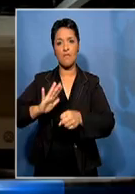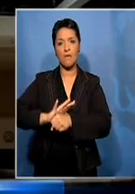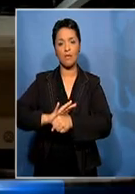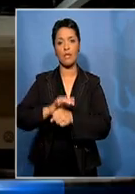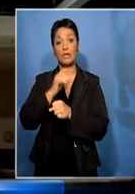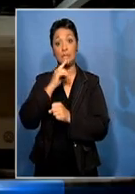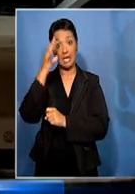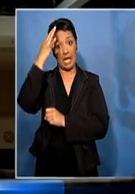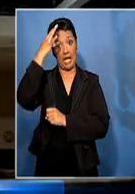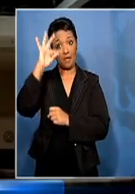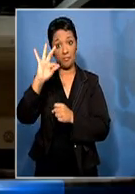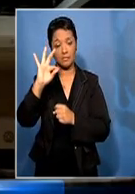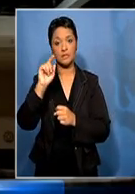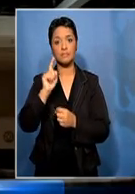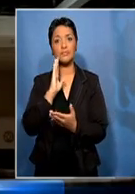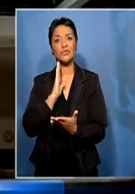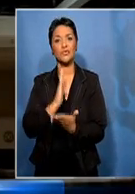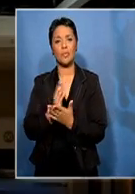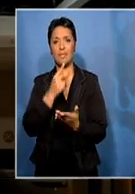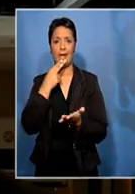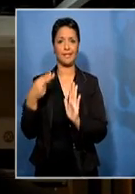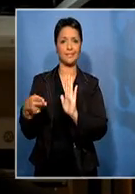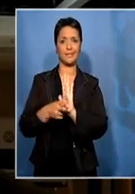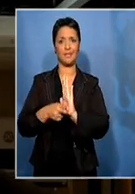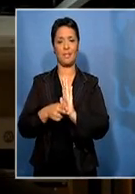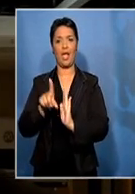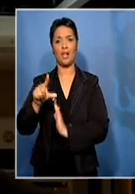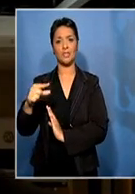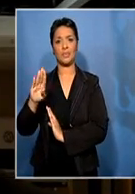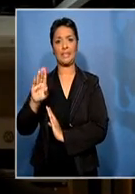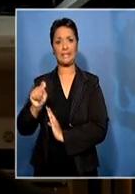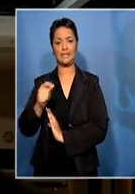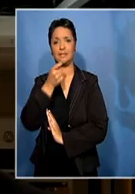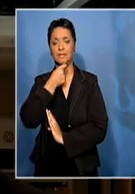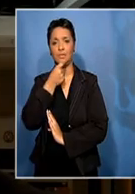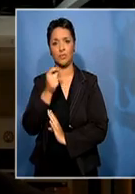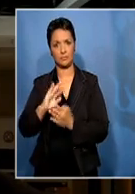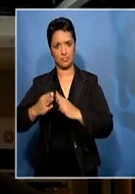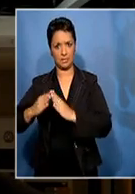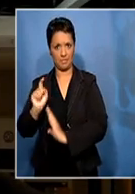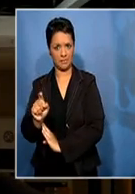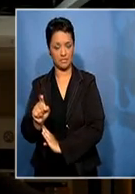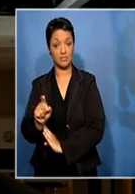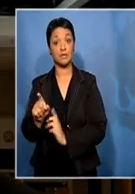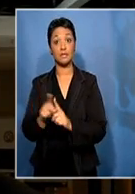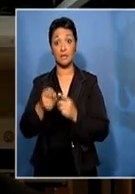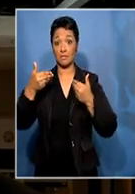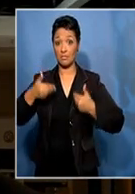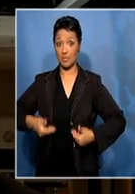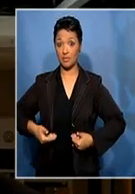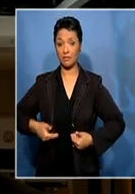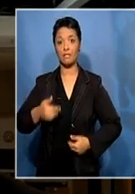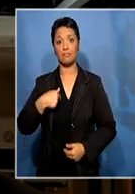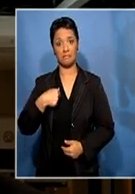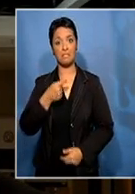It's to encourage governments to stop stigmatizing, to stop violence, to stop criminalizing laws. But it's also to encourage people like me. I'm a